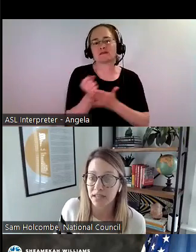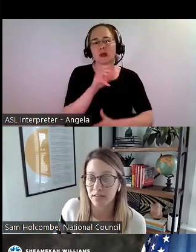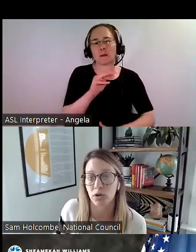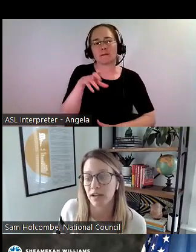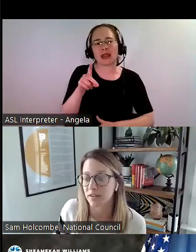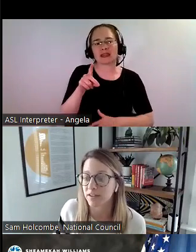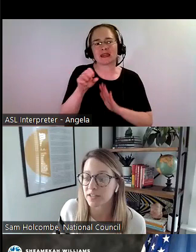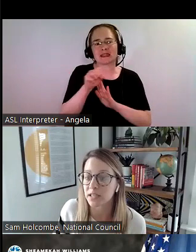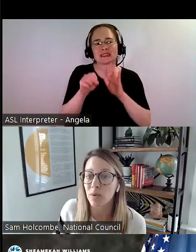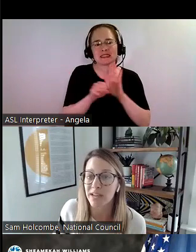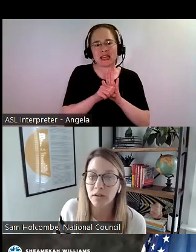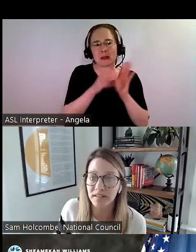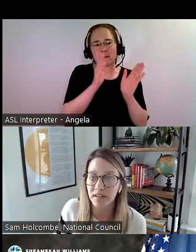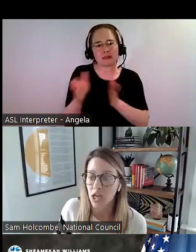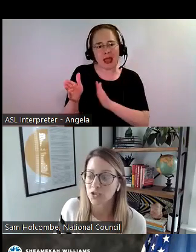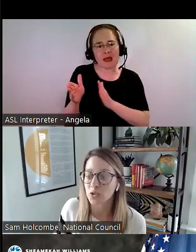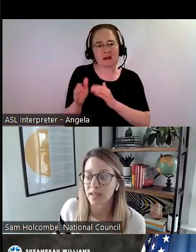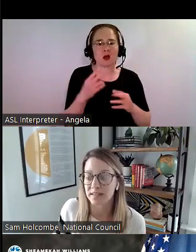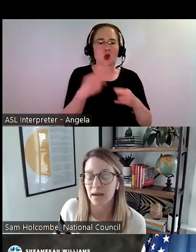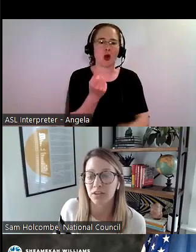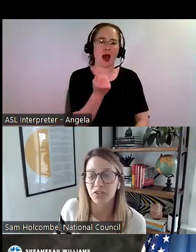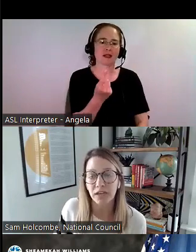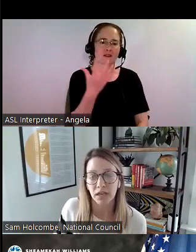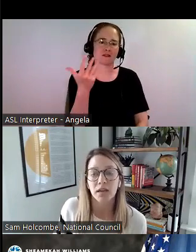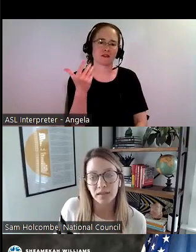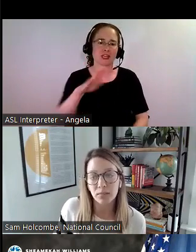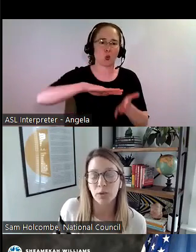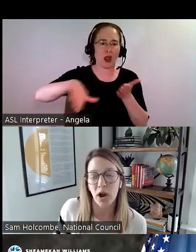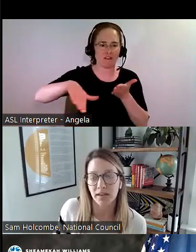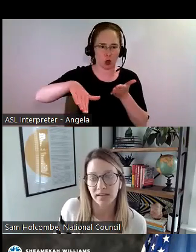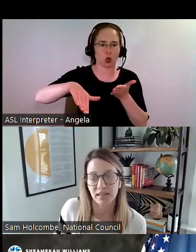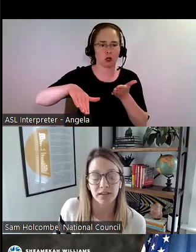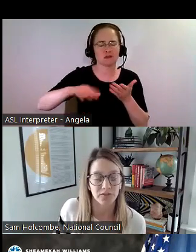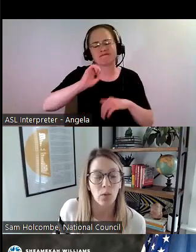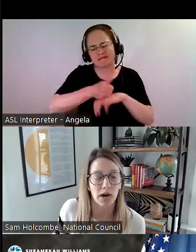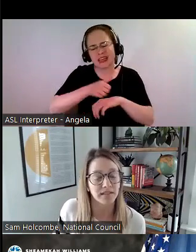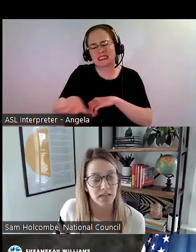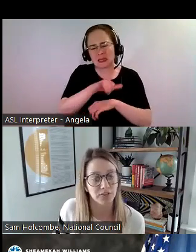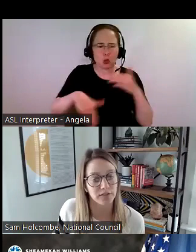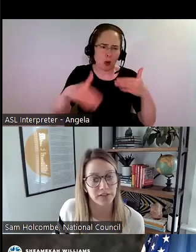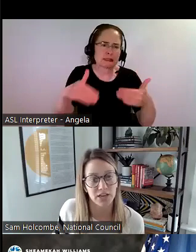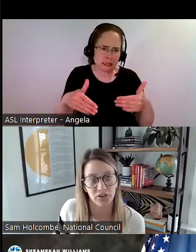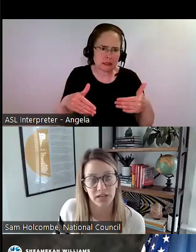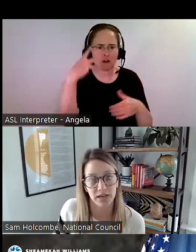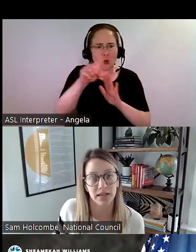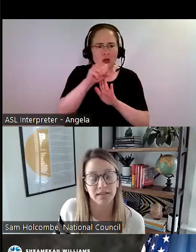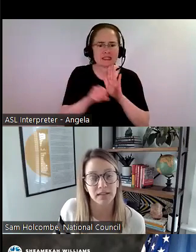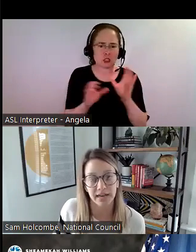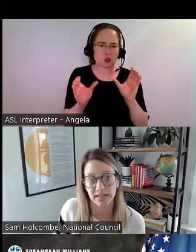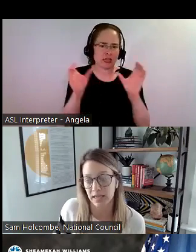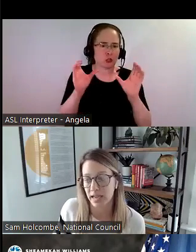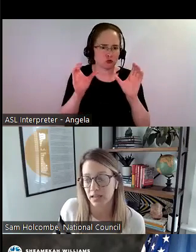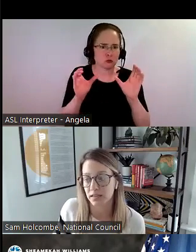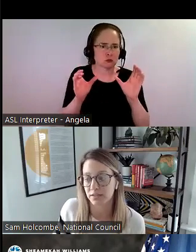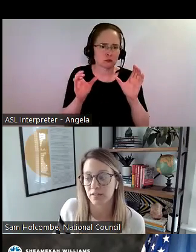state plan amendments or 1115 waivers to establish similar processes for a state certification